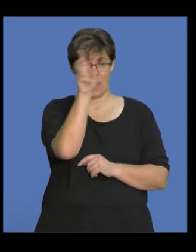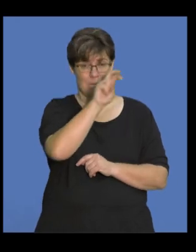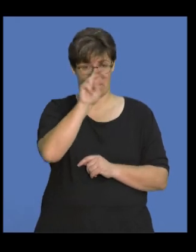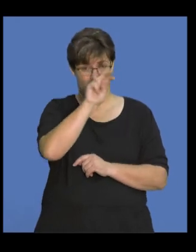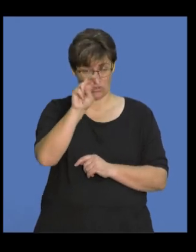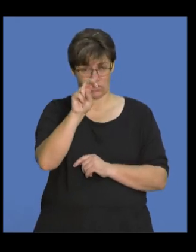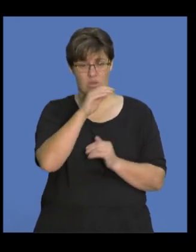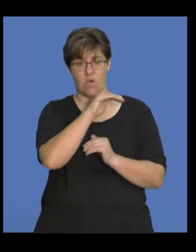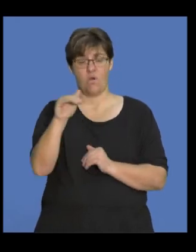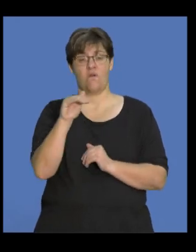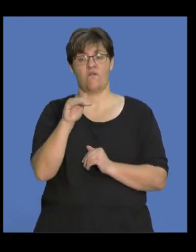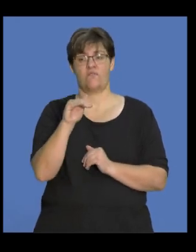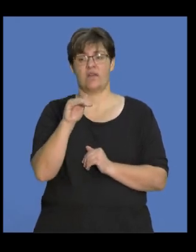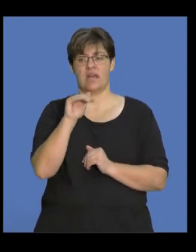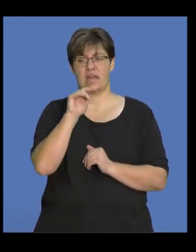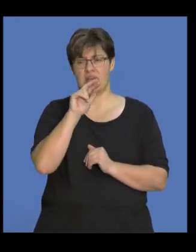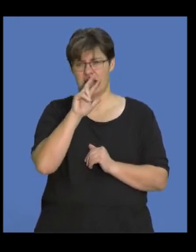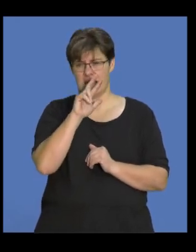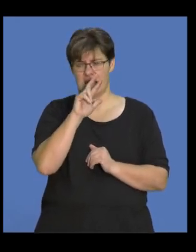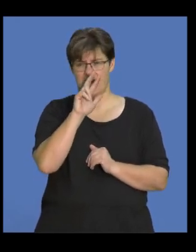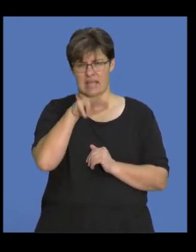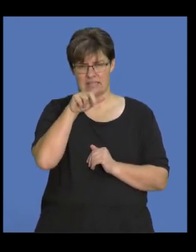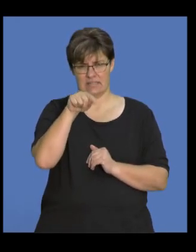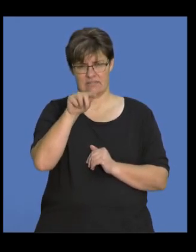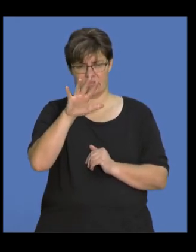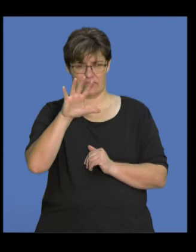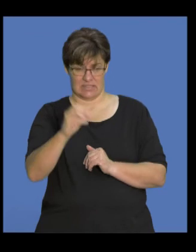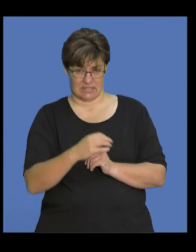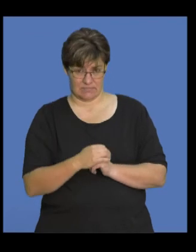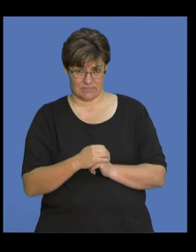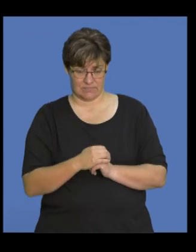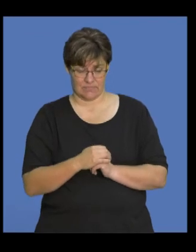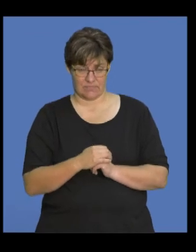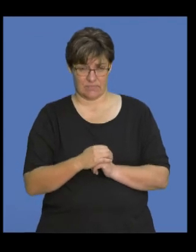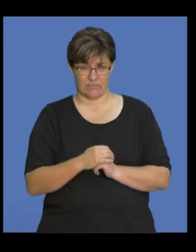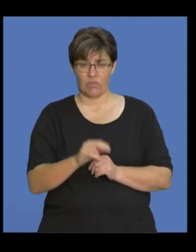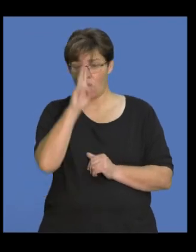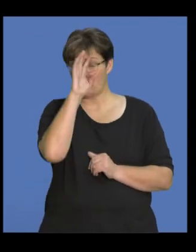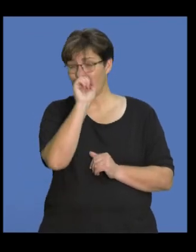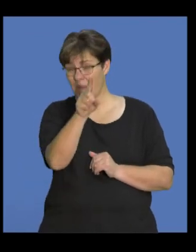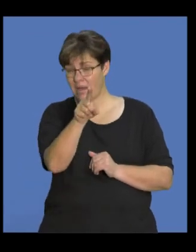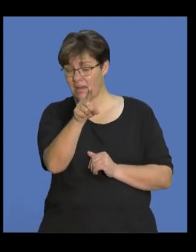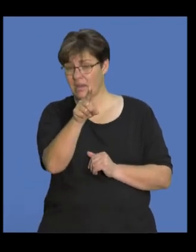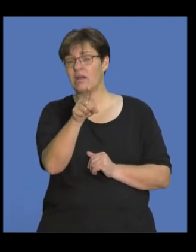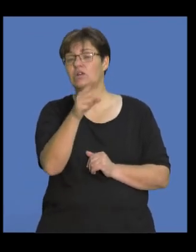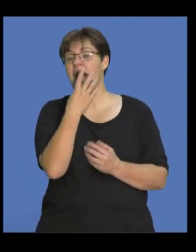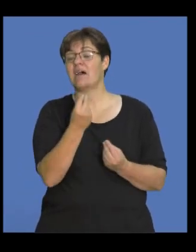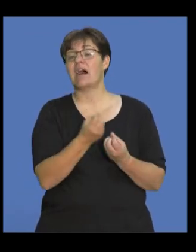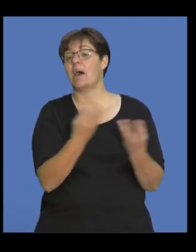rands and 50 cents, right? So just to quickly go back to the question, remember that she has